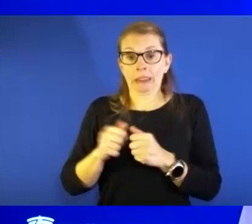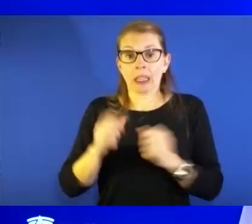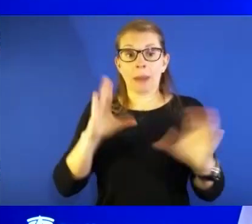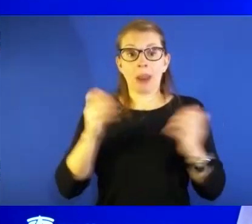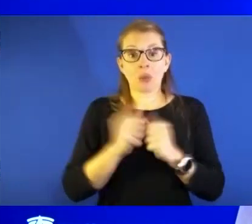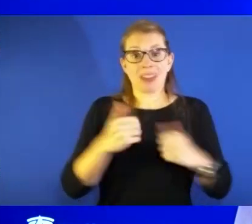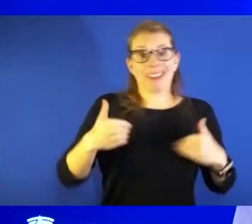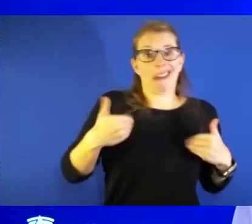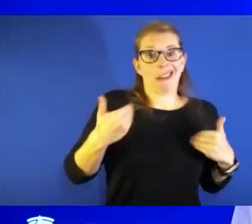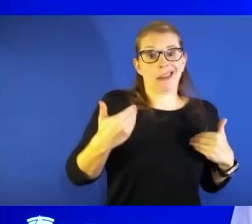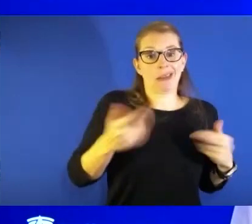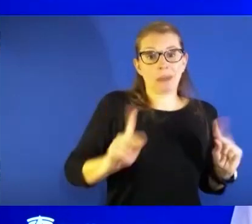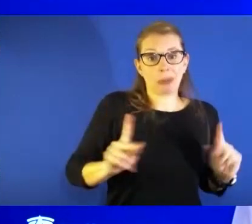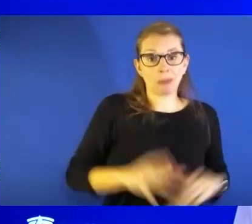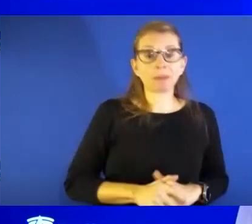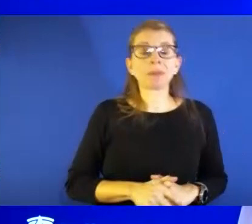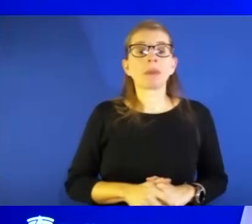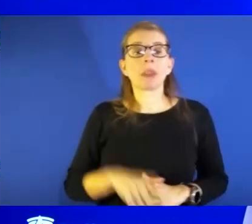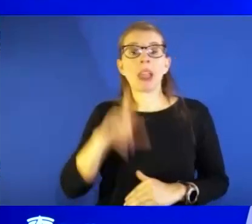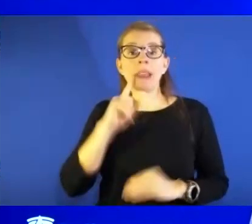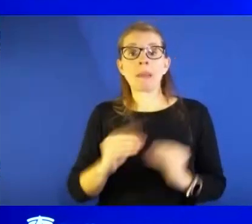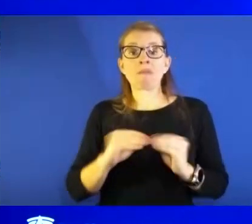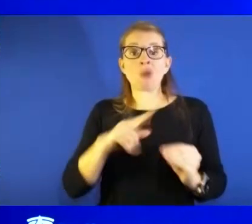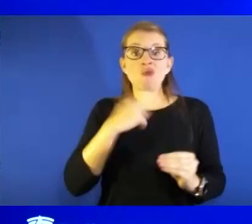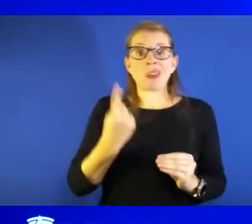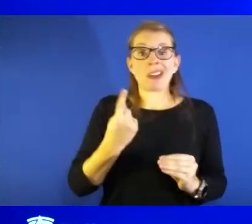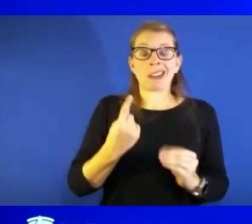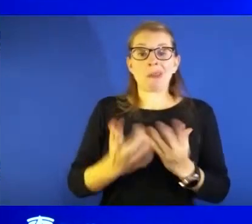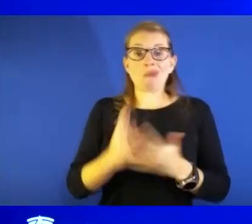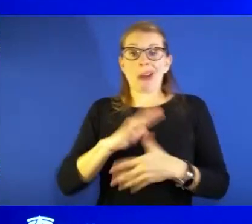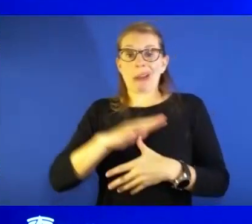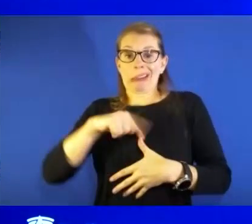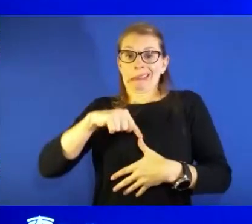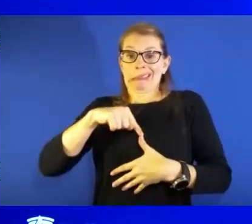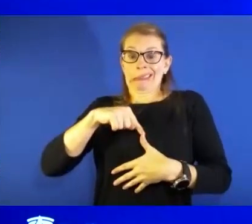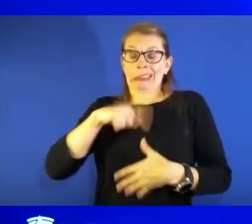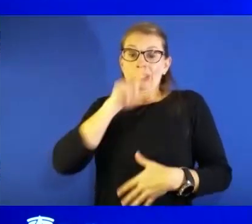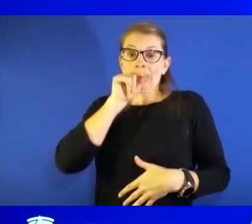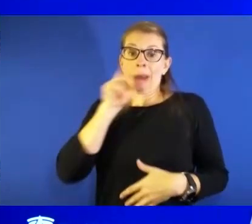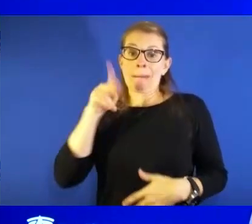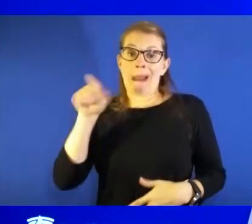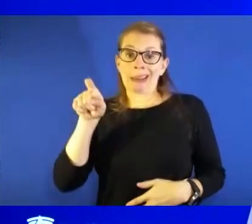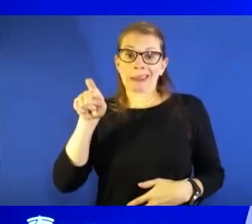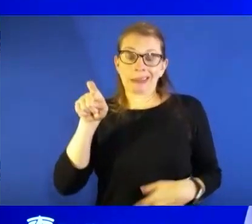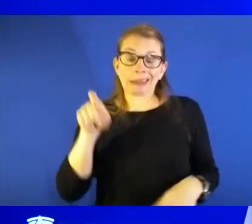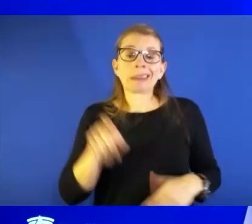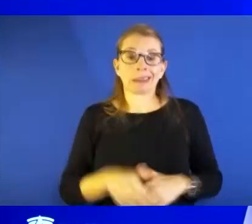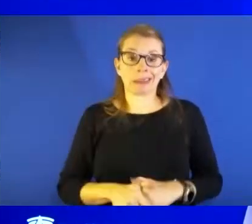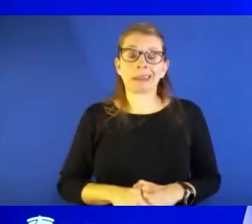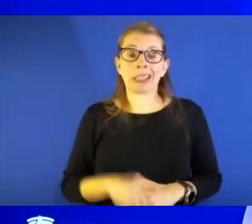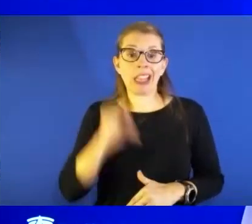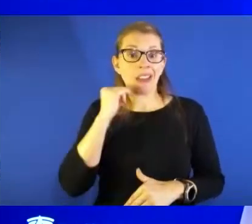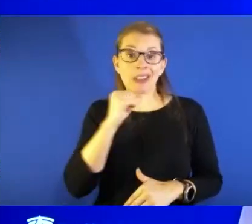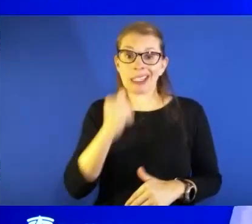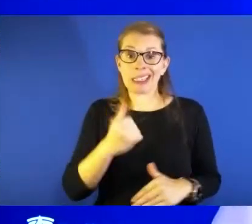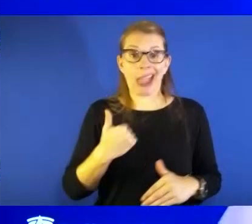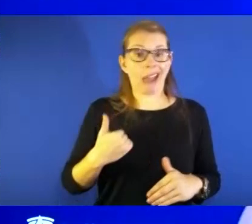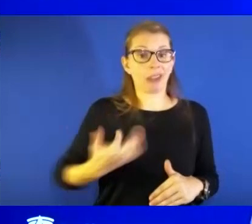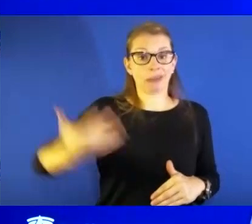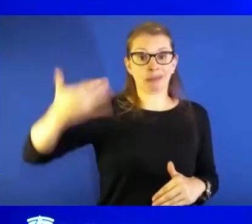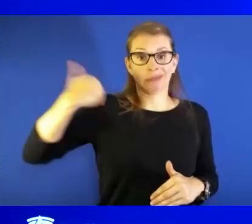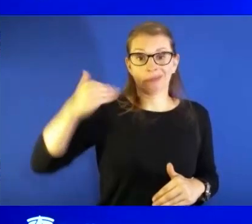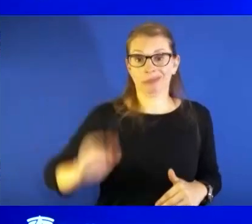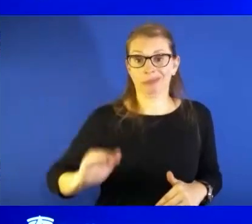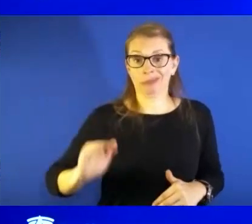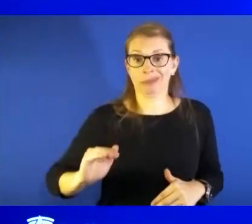people. So I think you're more at risk of getting primary chickenpox if you haven't had it in the past or have not been vaccinated. And